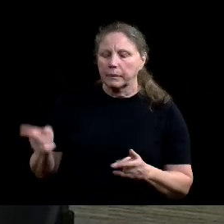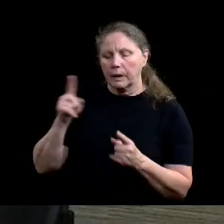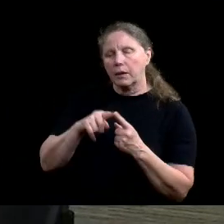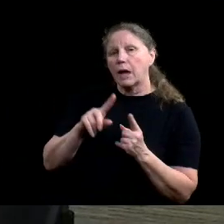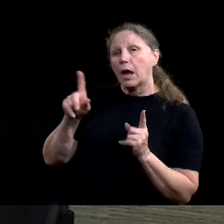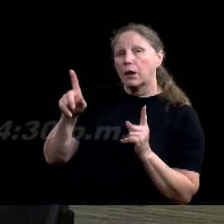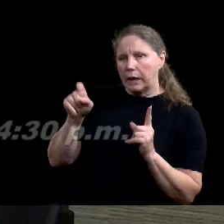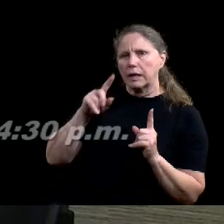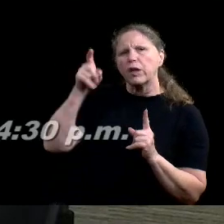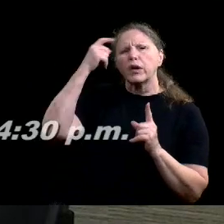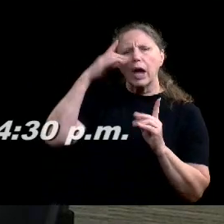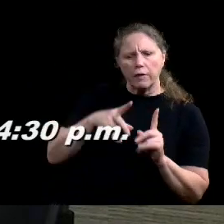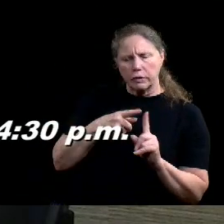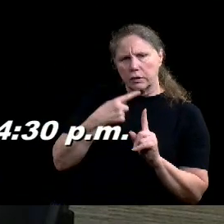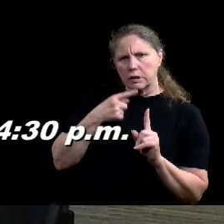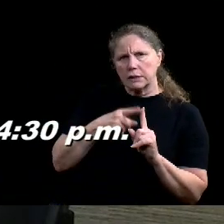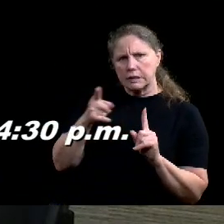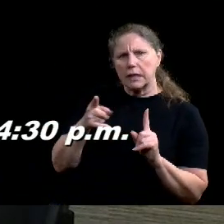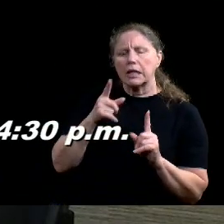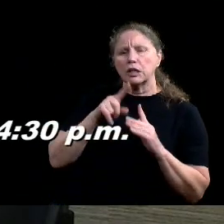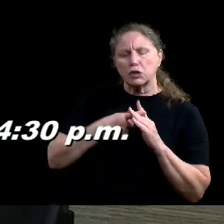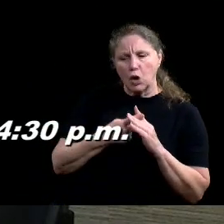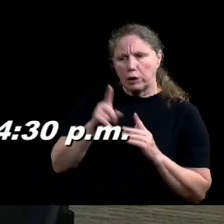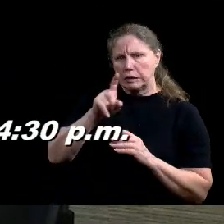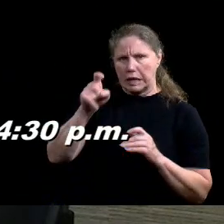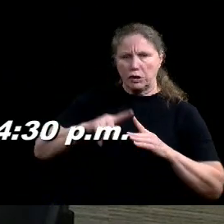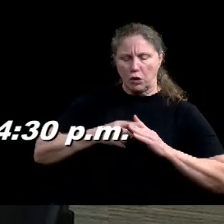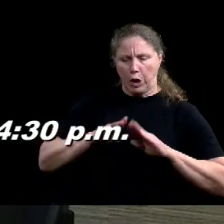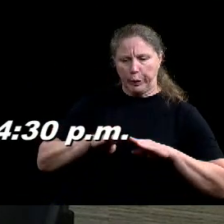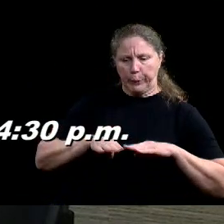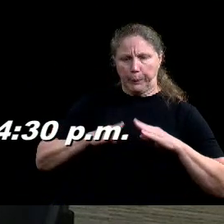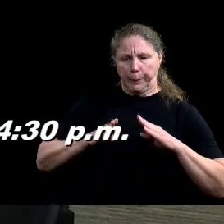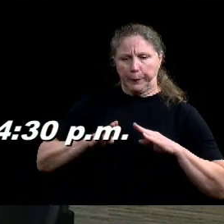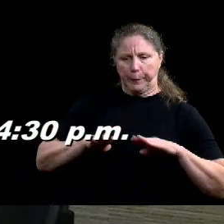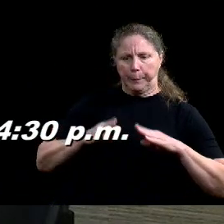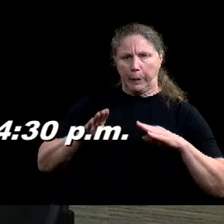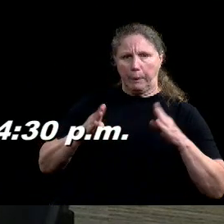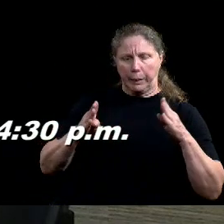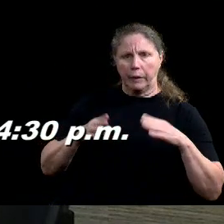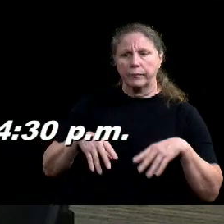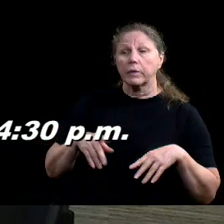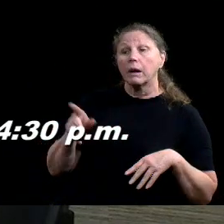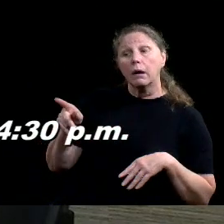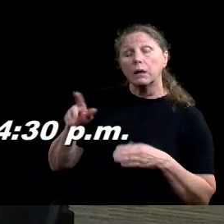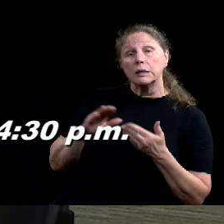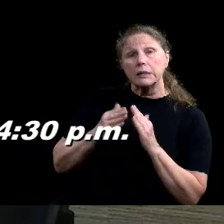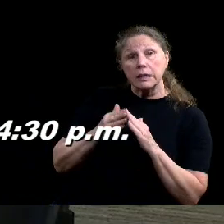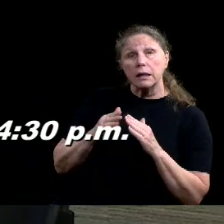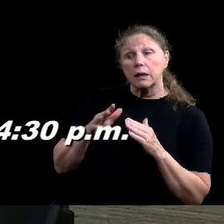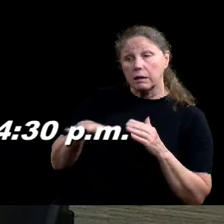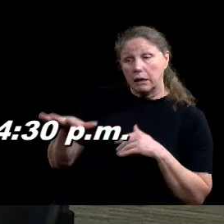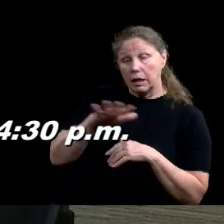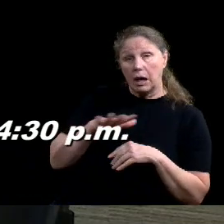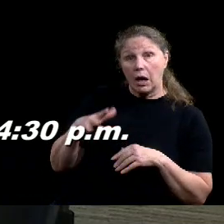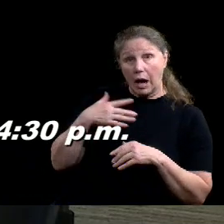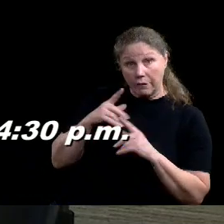Texas. Does the city and county have any plans or a team working on local reopening plans?